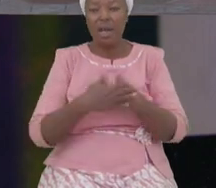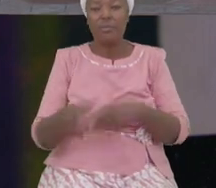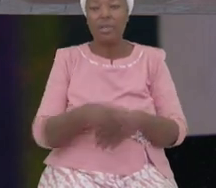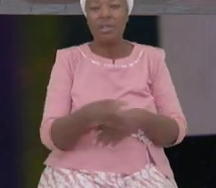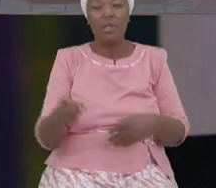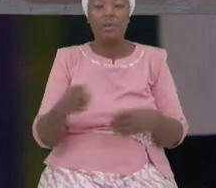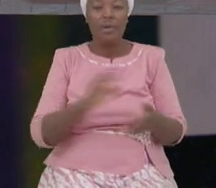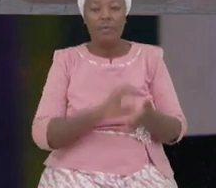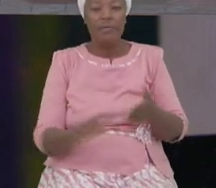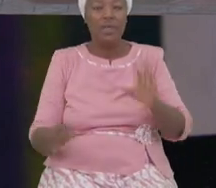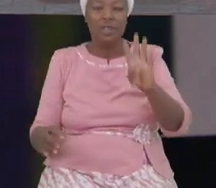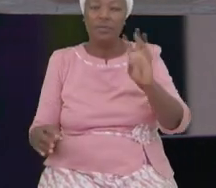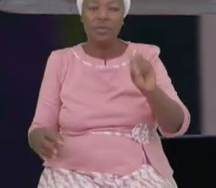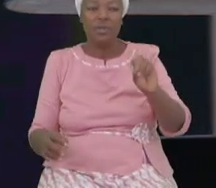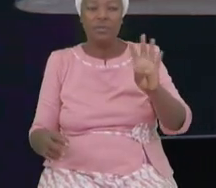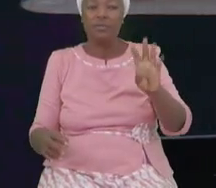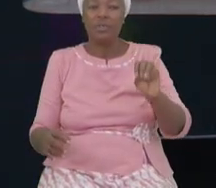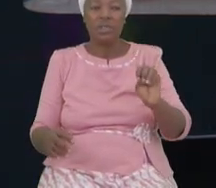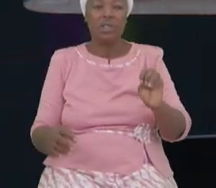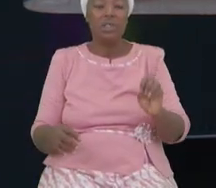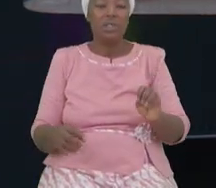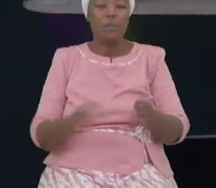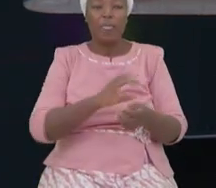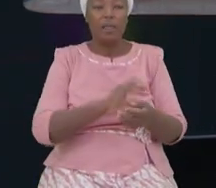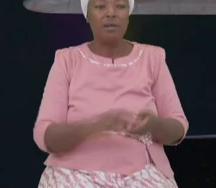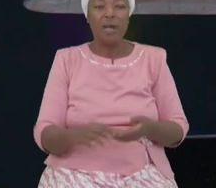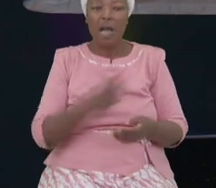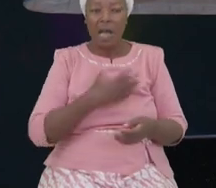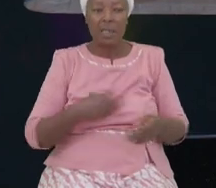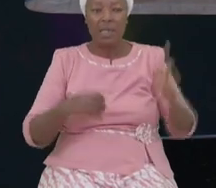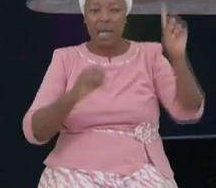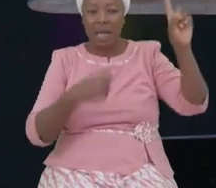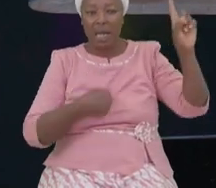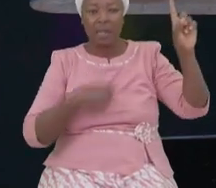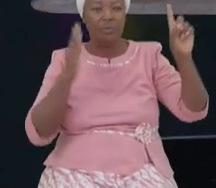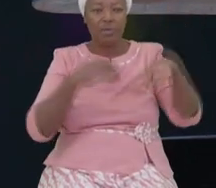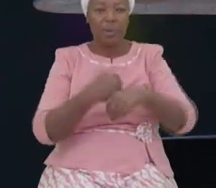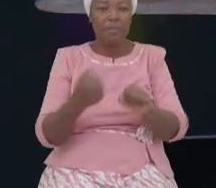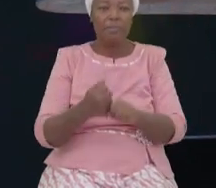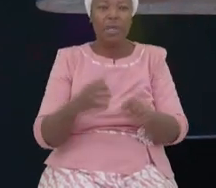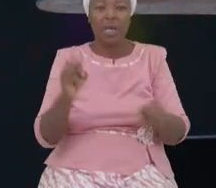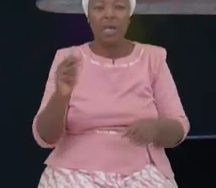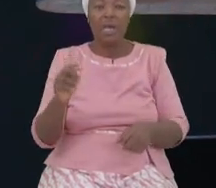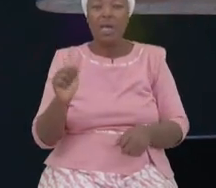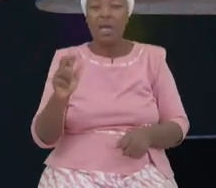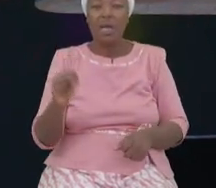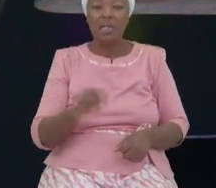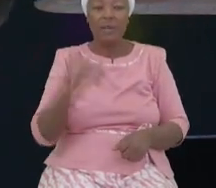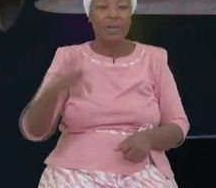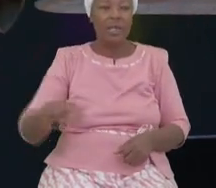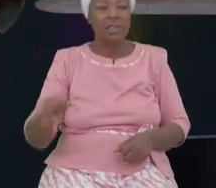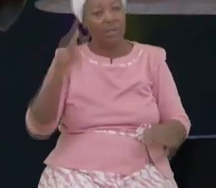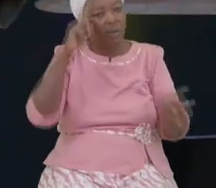them. Then in verse 40, it says, in verse 40, and I will make an everlasting covenant with them